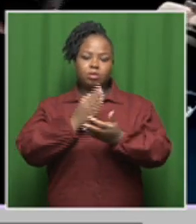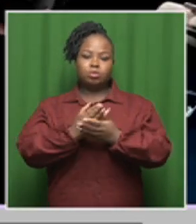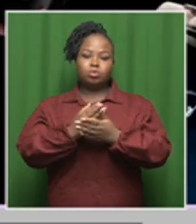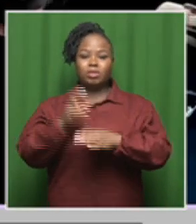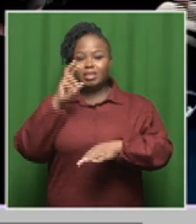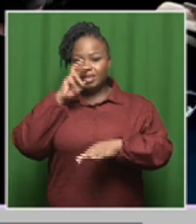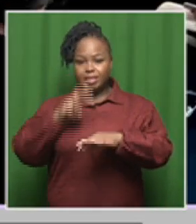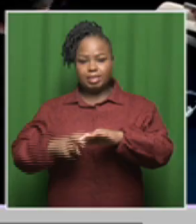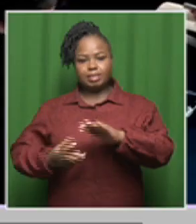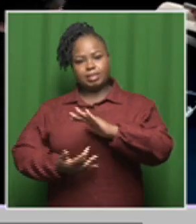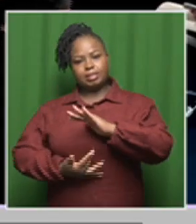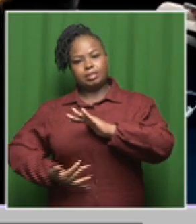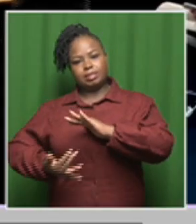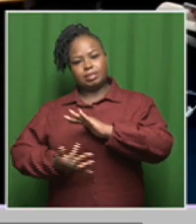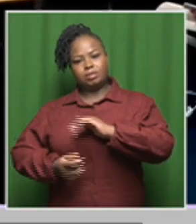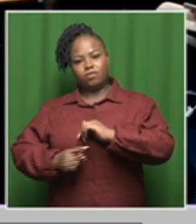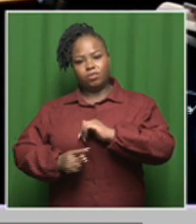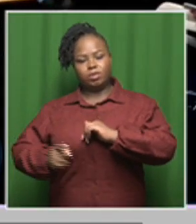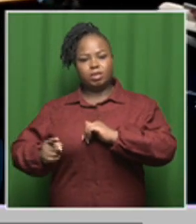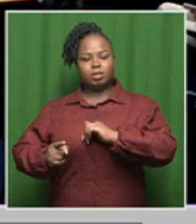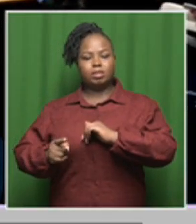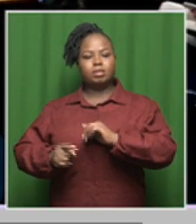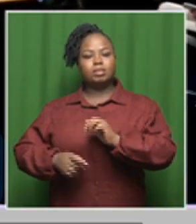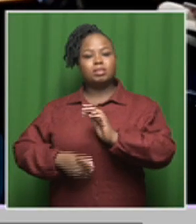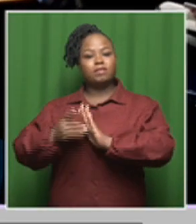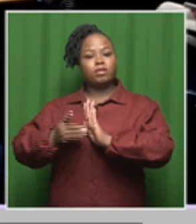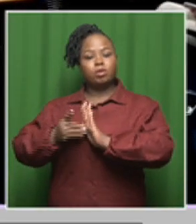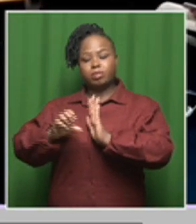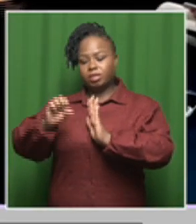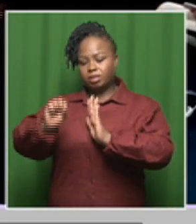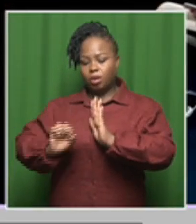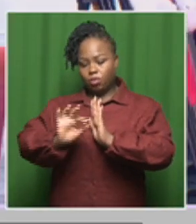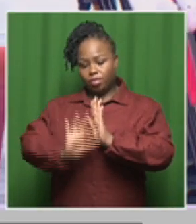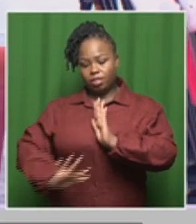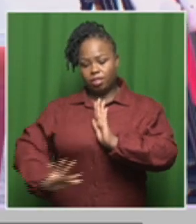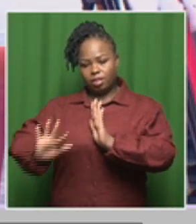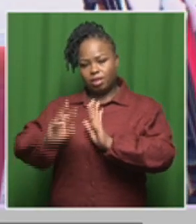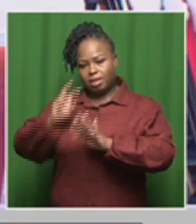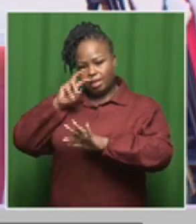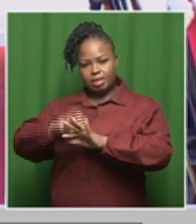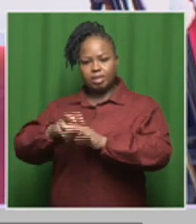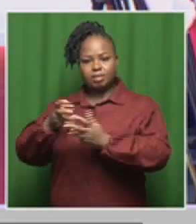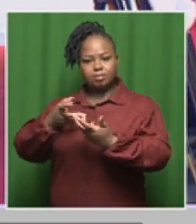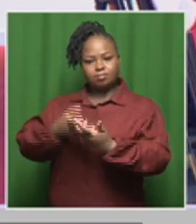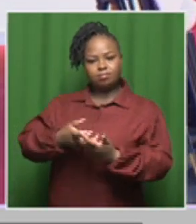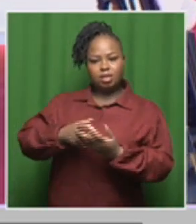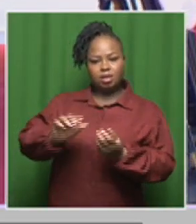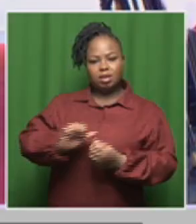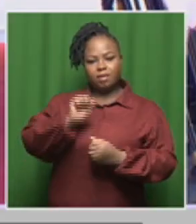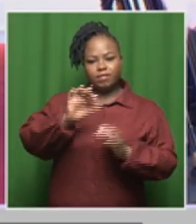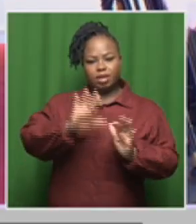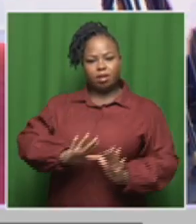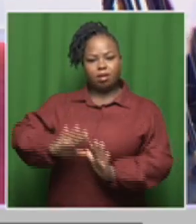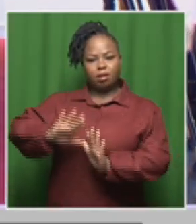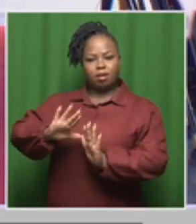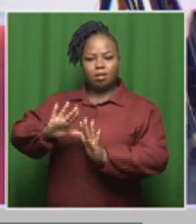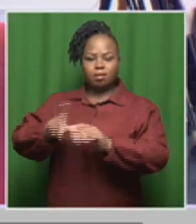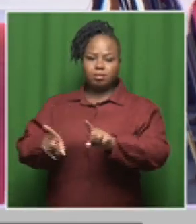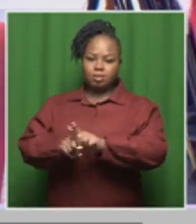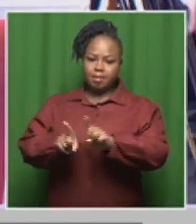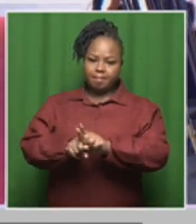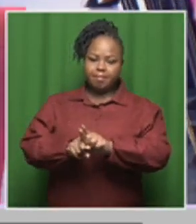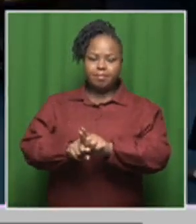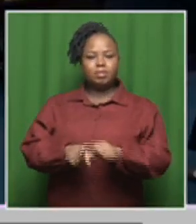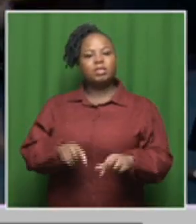and aspirations of the developing South, including the African continent, and also to address